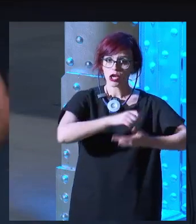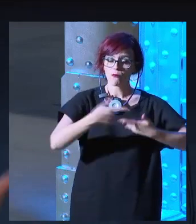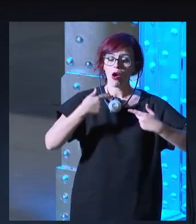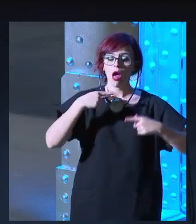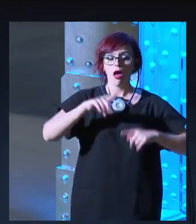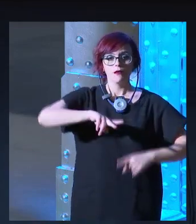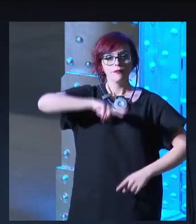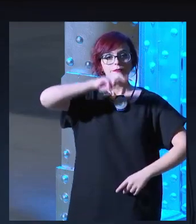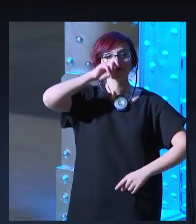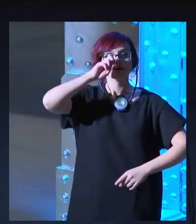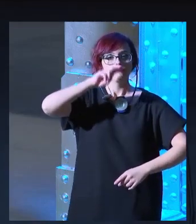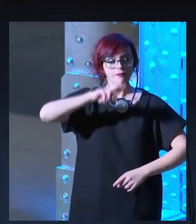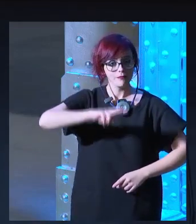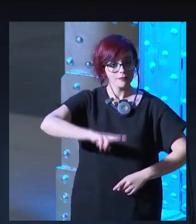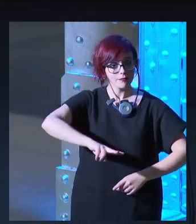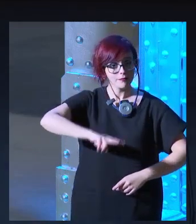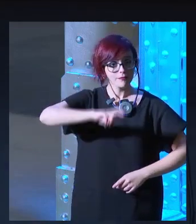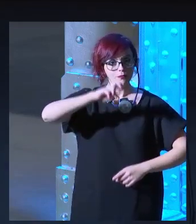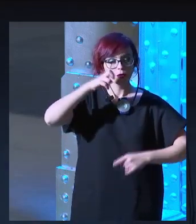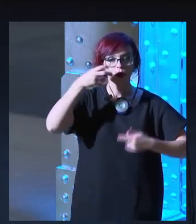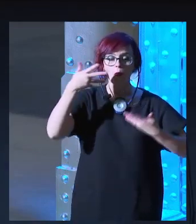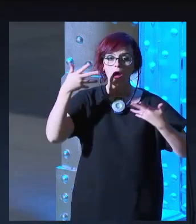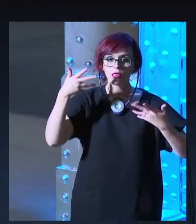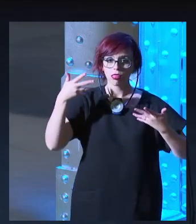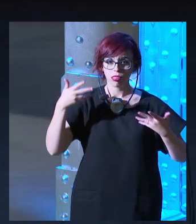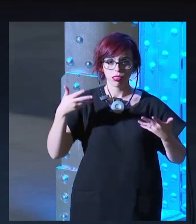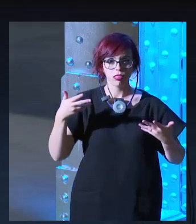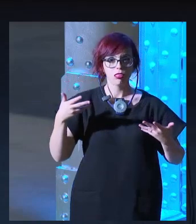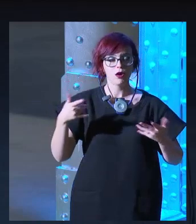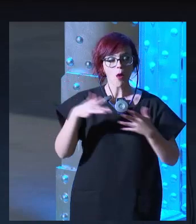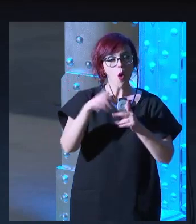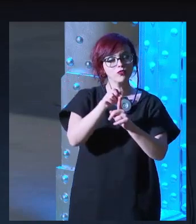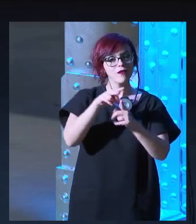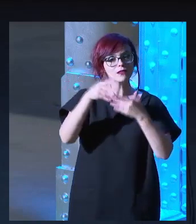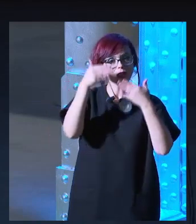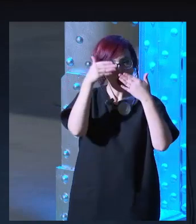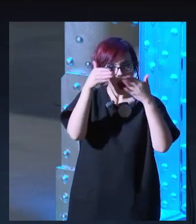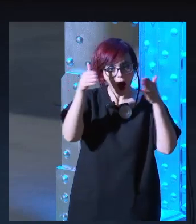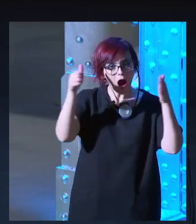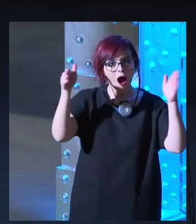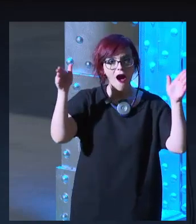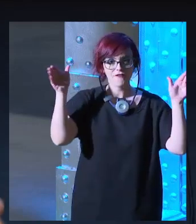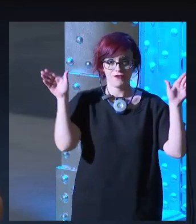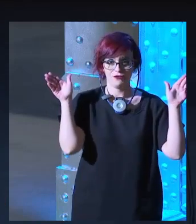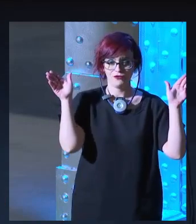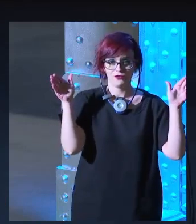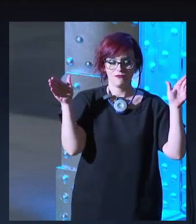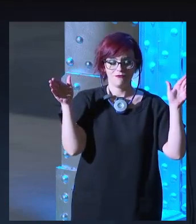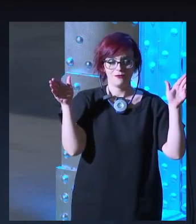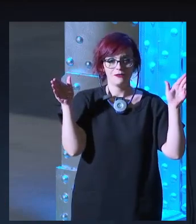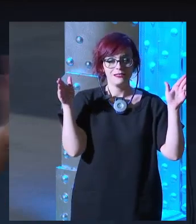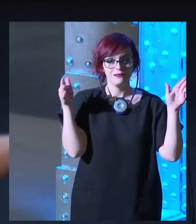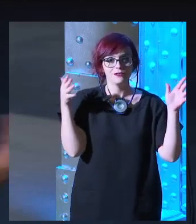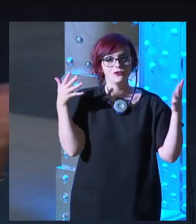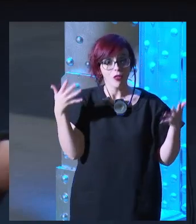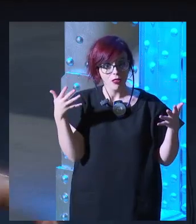widely about yourself and your world. It's exactly not that kind of reflexive, impulsive behaviour of